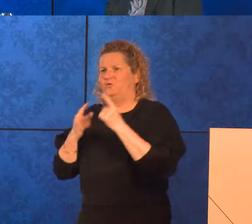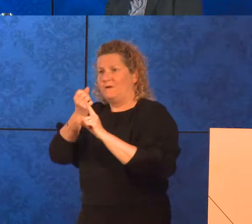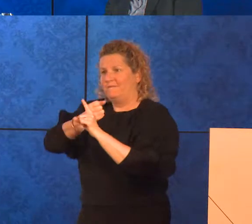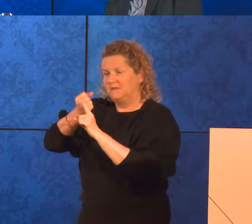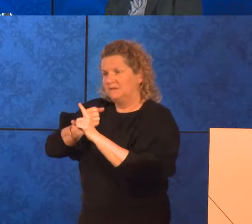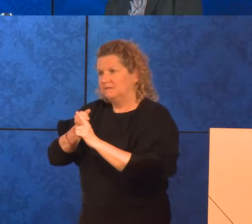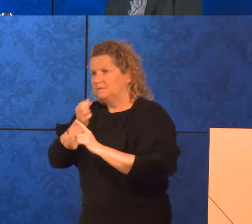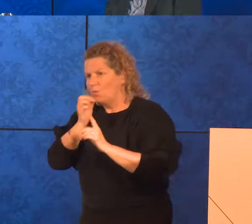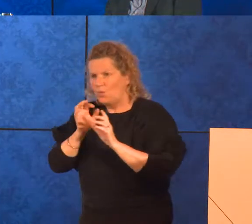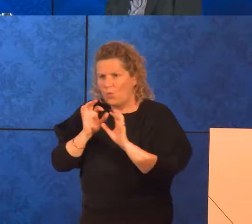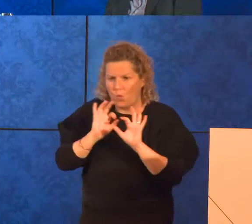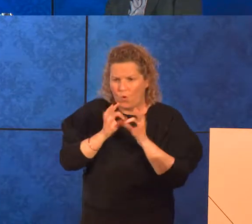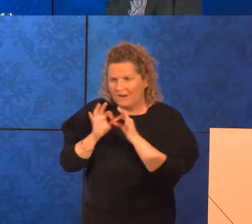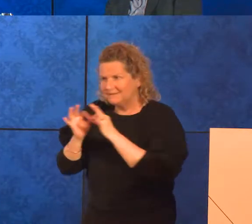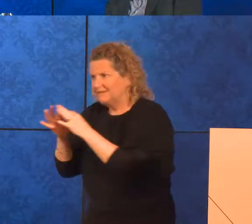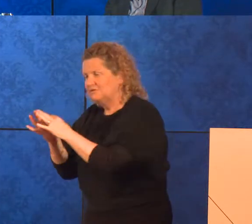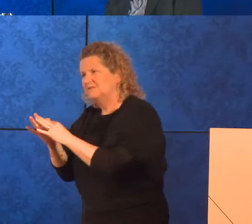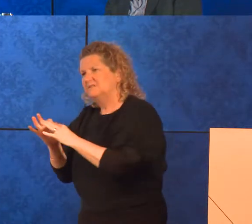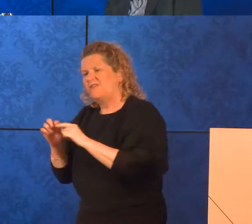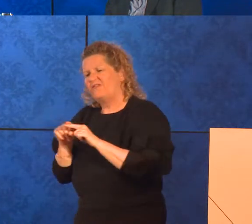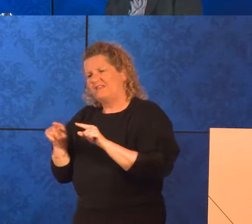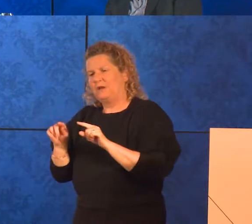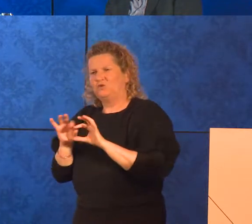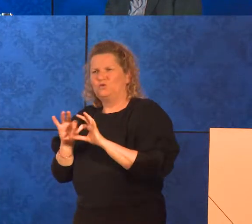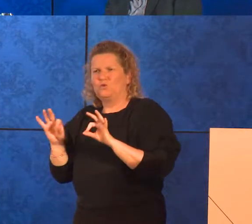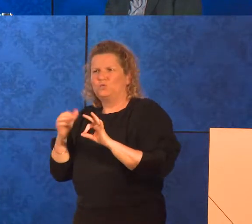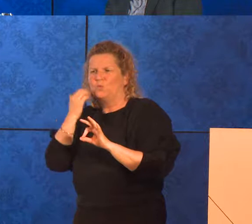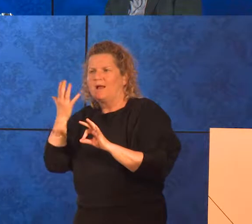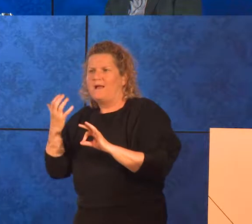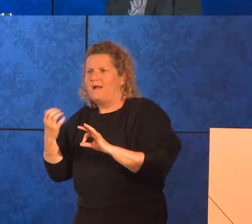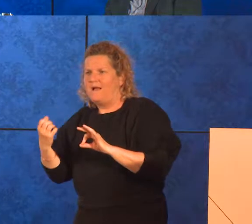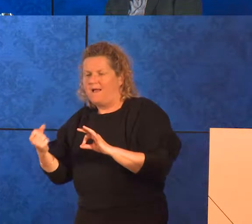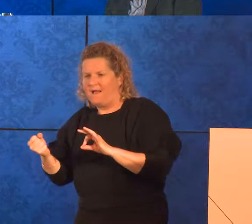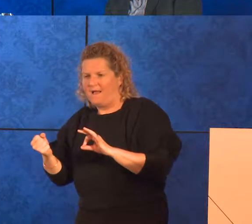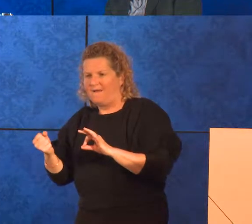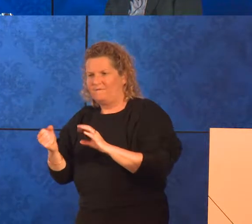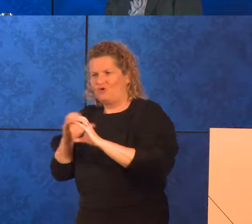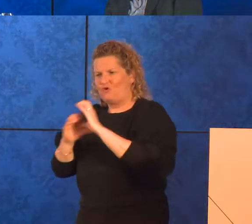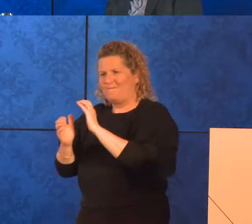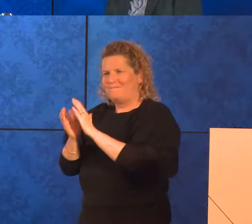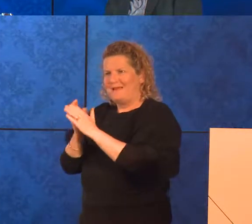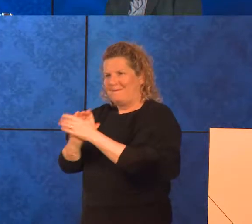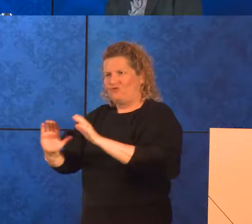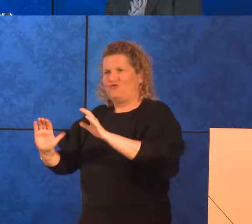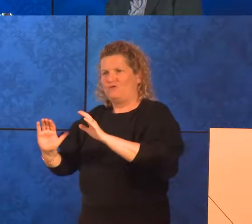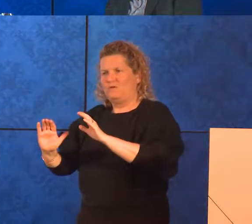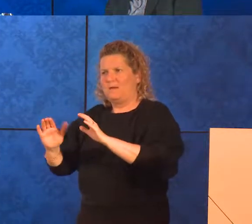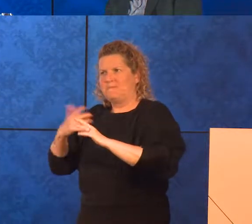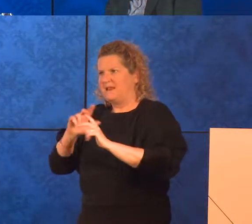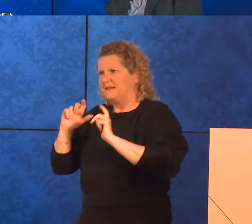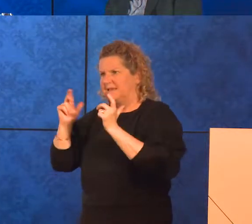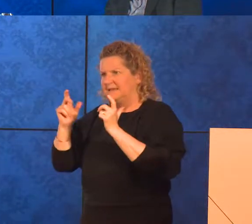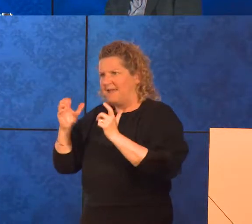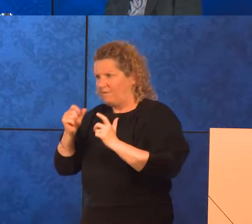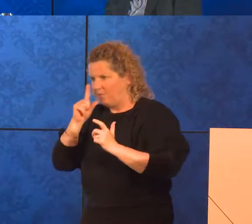of the smaller organisations don't necessarily have comms expertise, but might have people who are keen to speak out. Is